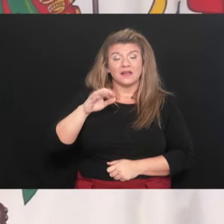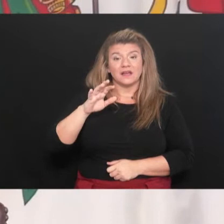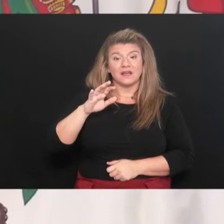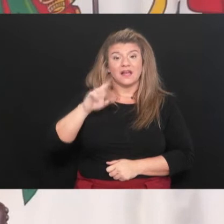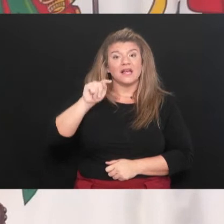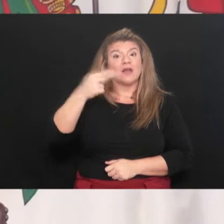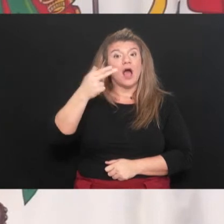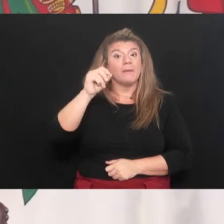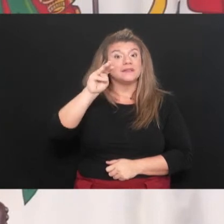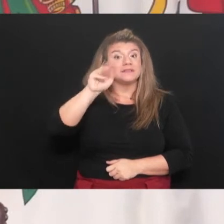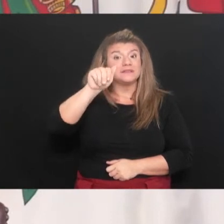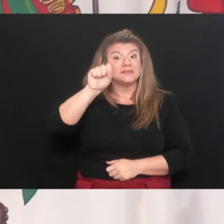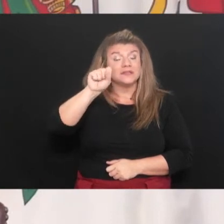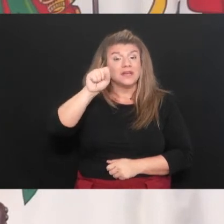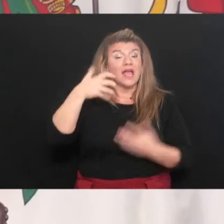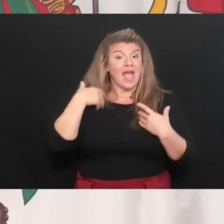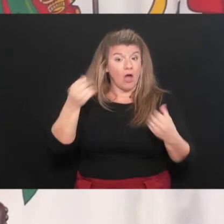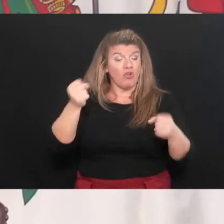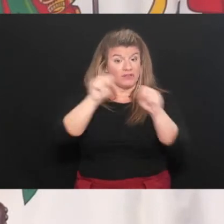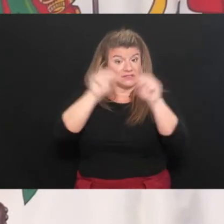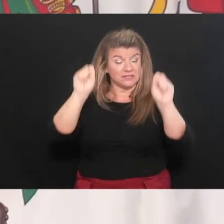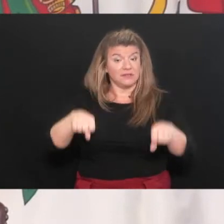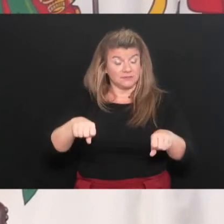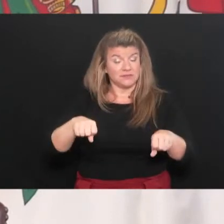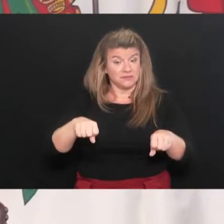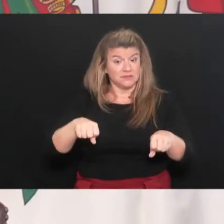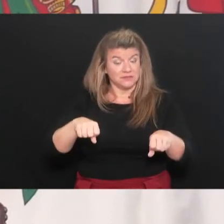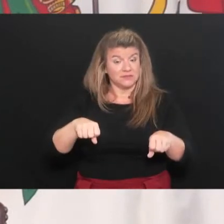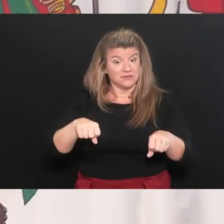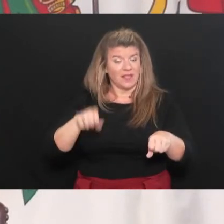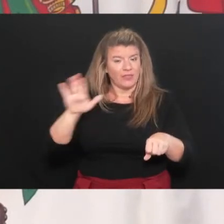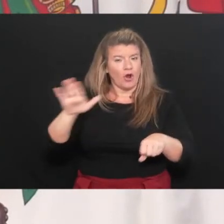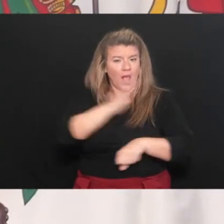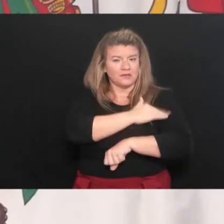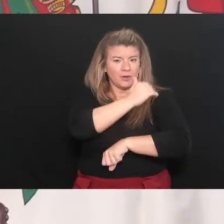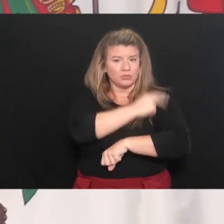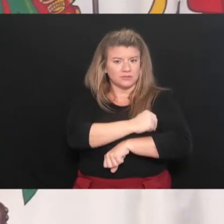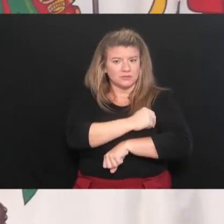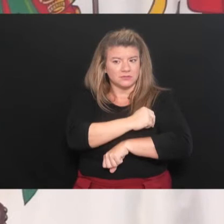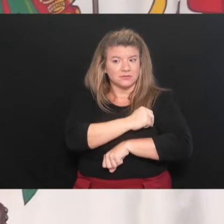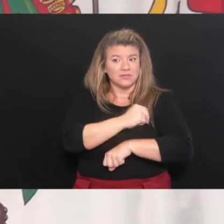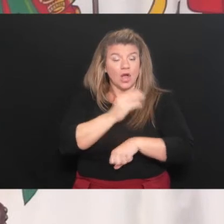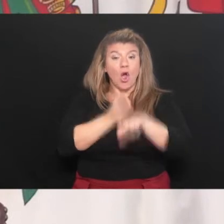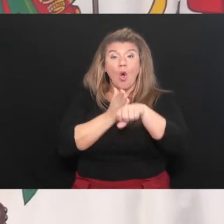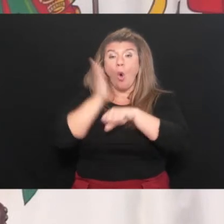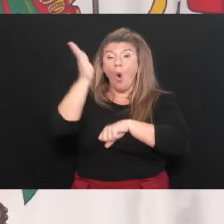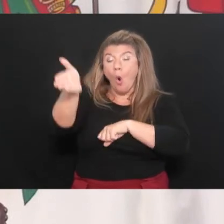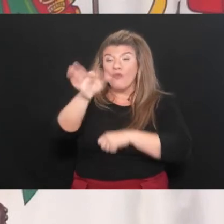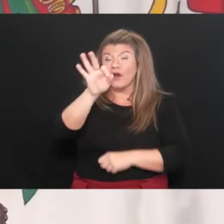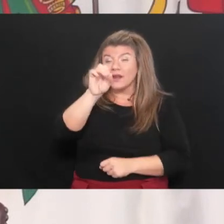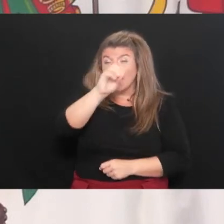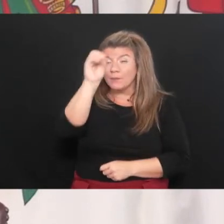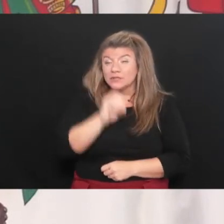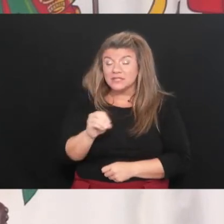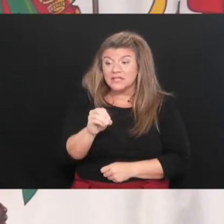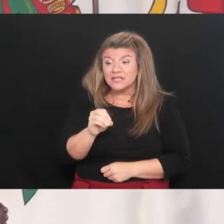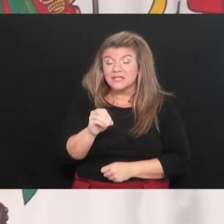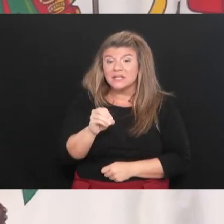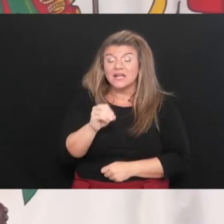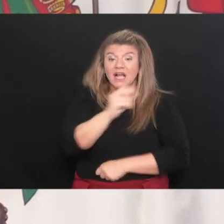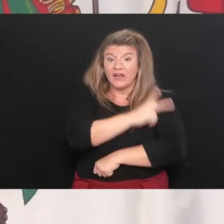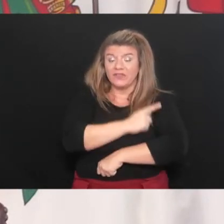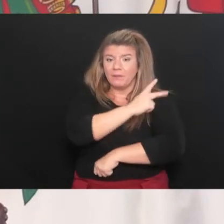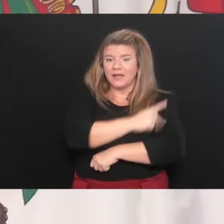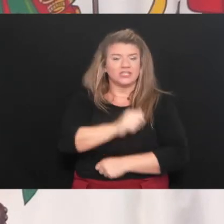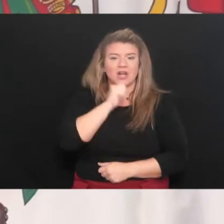At Thomas Health Systems, or Thomas Health Hospitals, over 90% of the patients